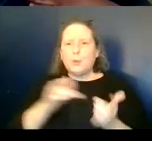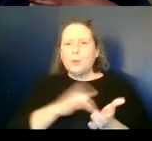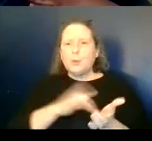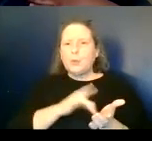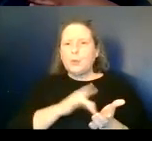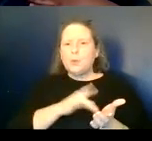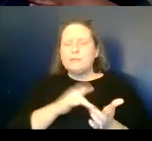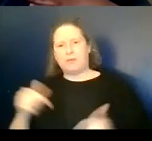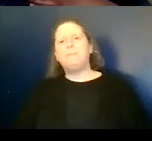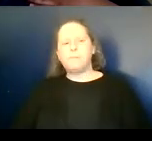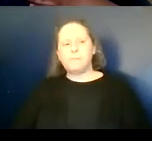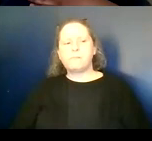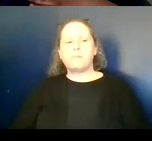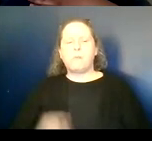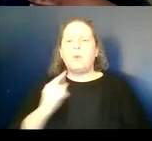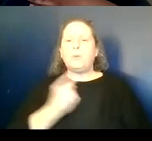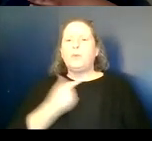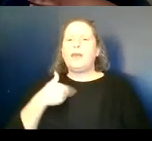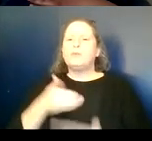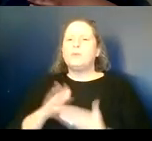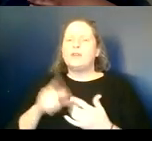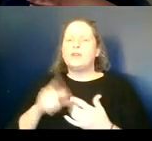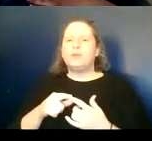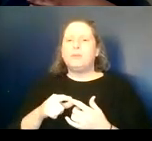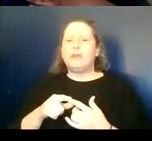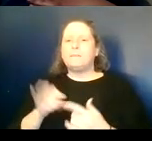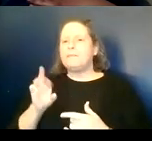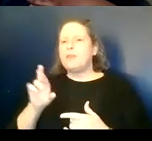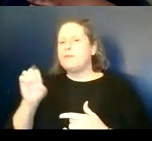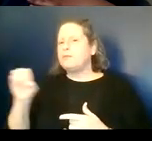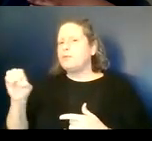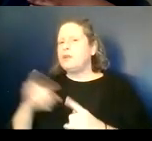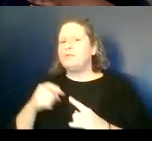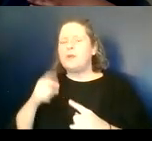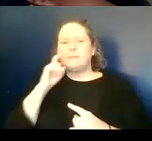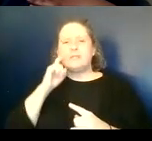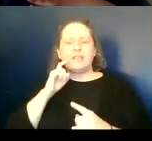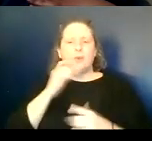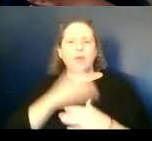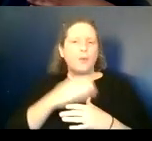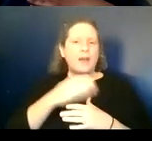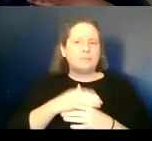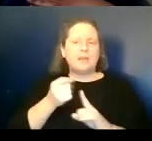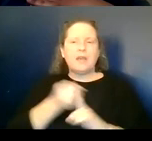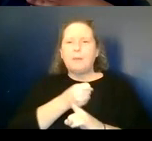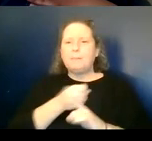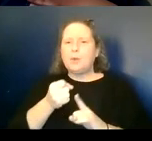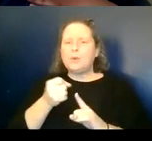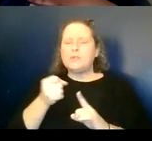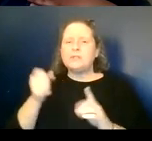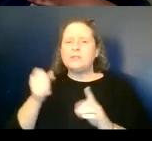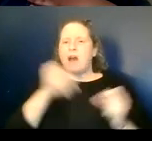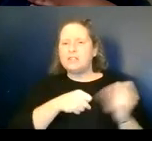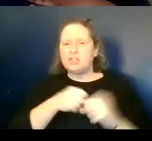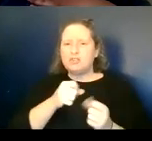We have the right to be free from sexual harassment, abuse, assault, and other forms of sexual violence. We